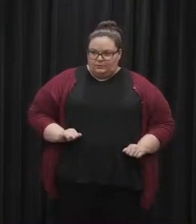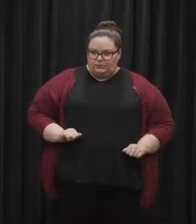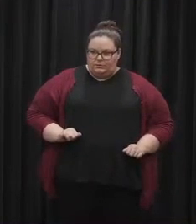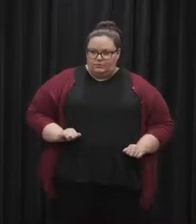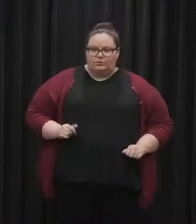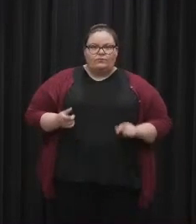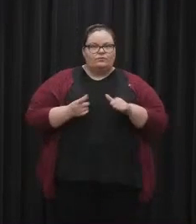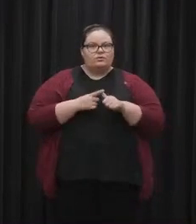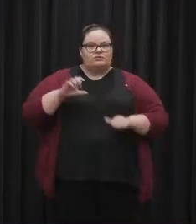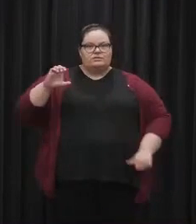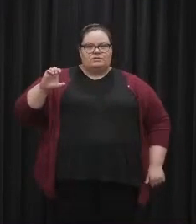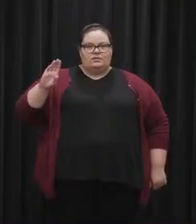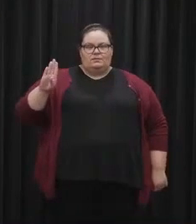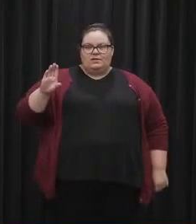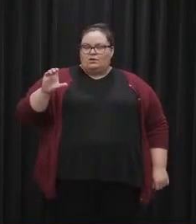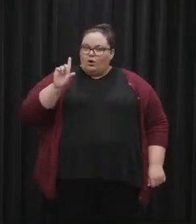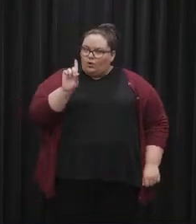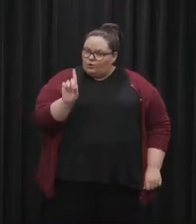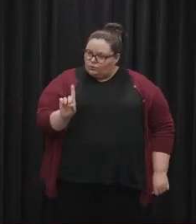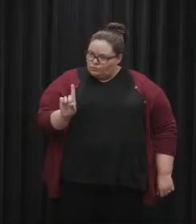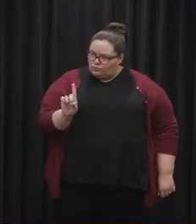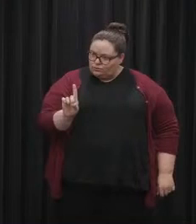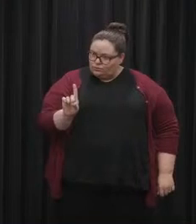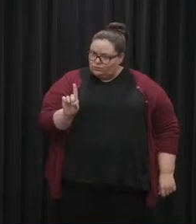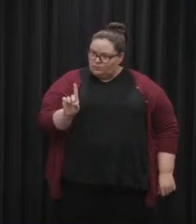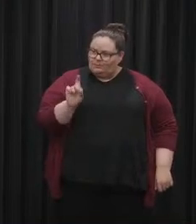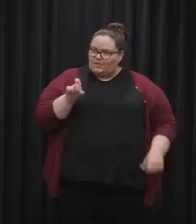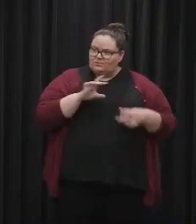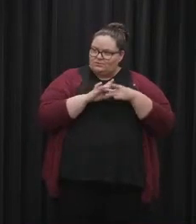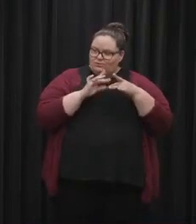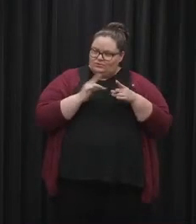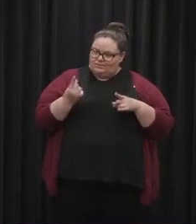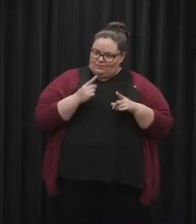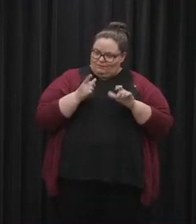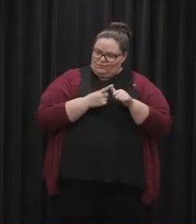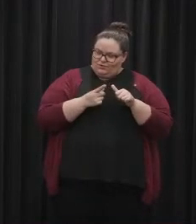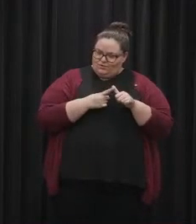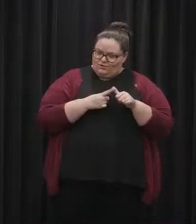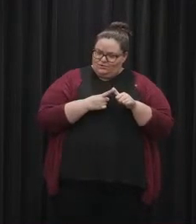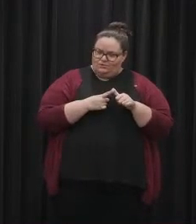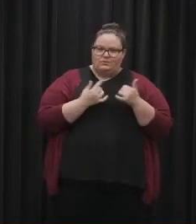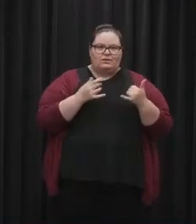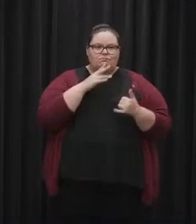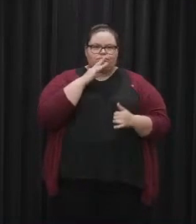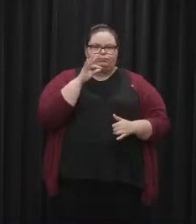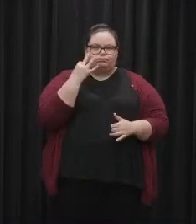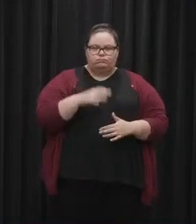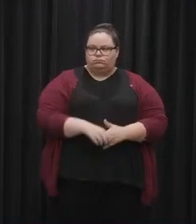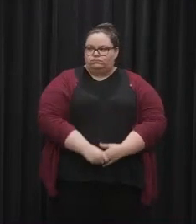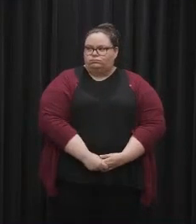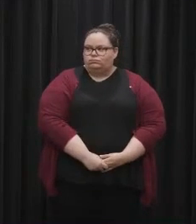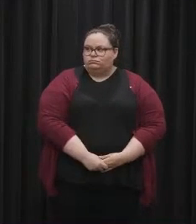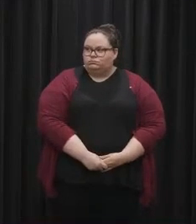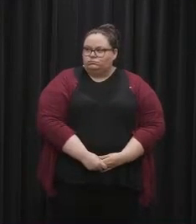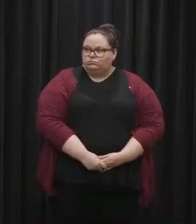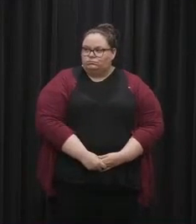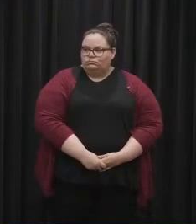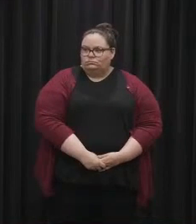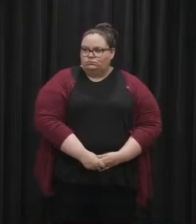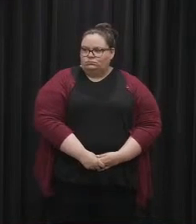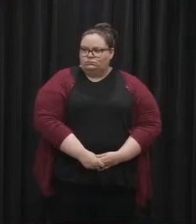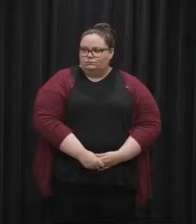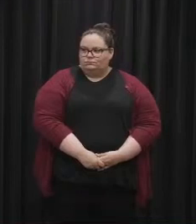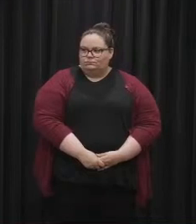mute? Shane McGee, CBC. Oh, excuse me, I have to say something. Nous allons maintenant procéder aux questions des